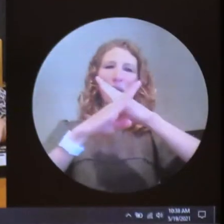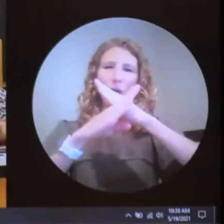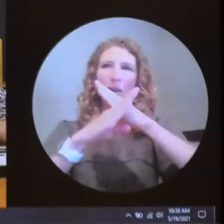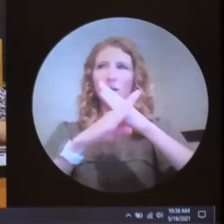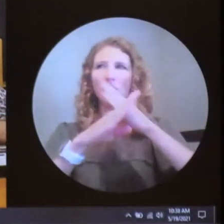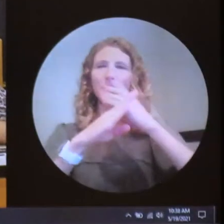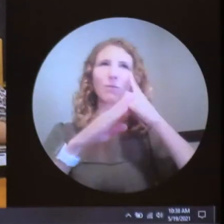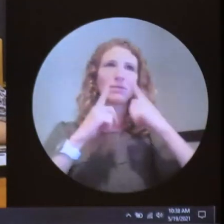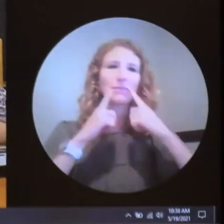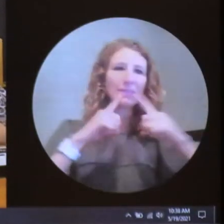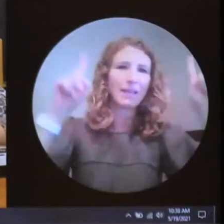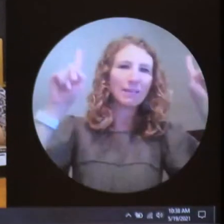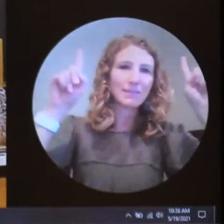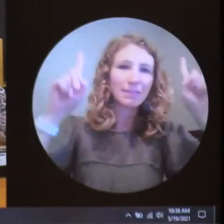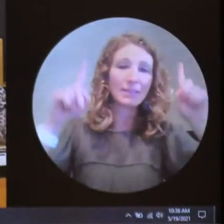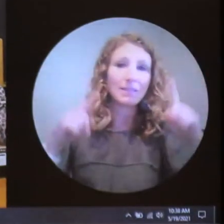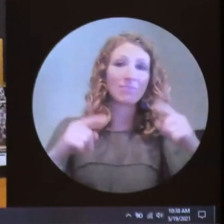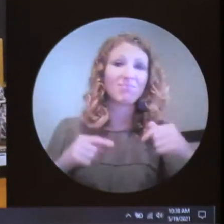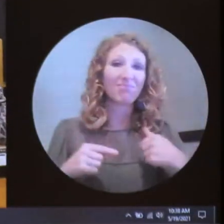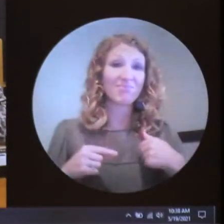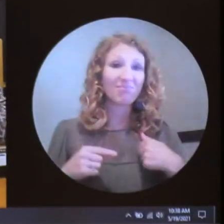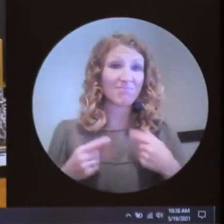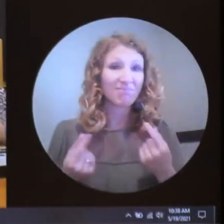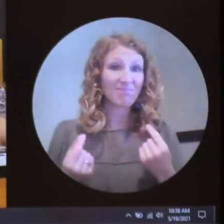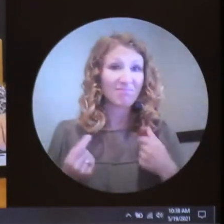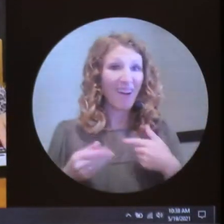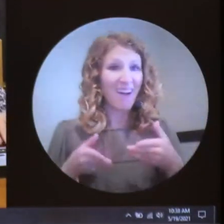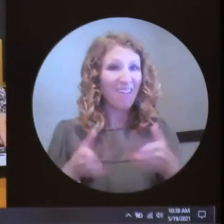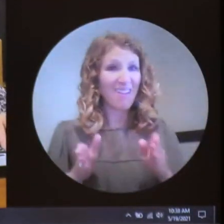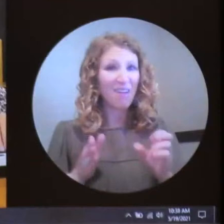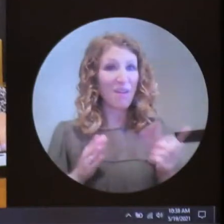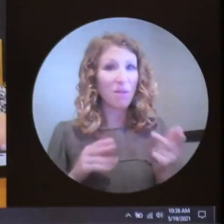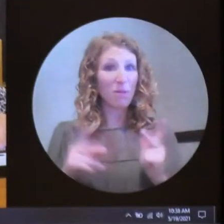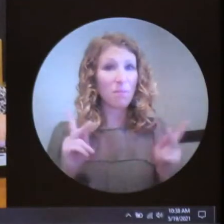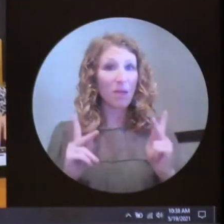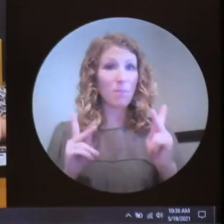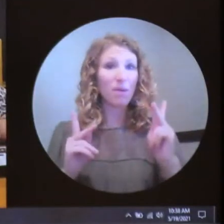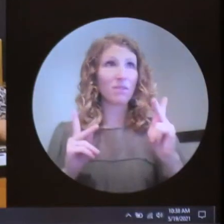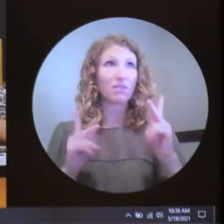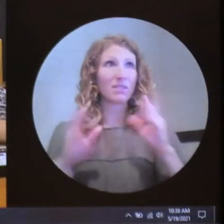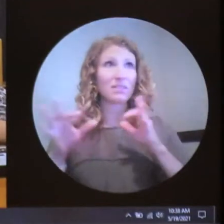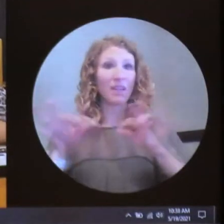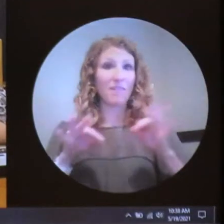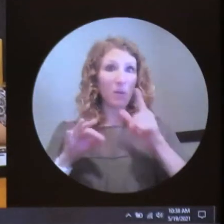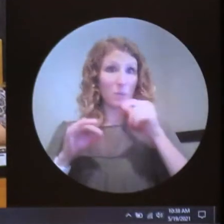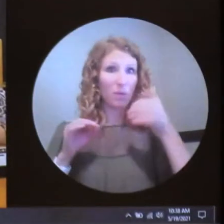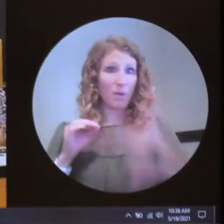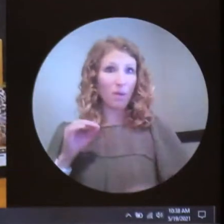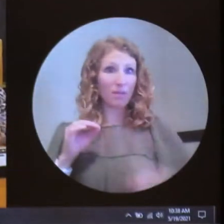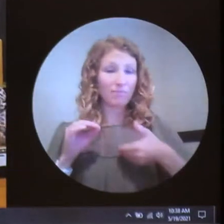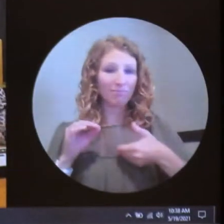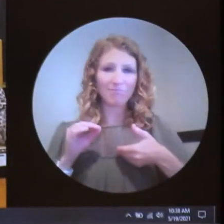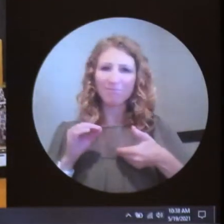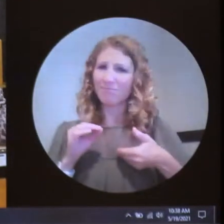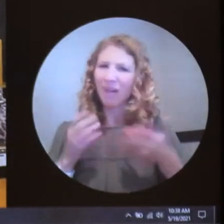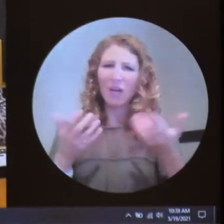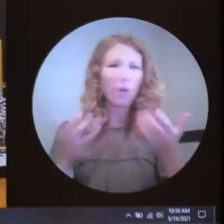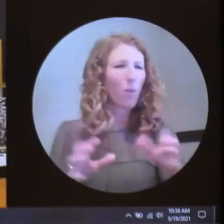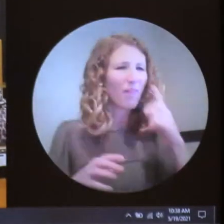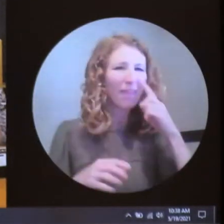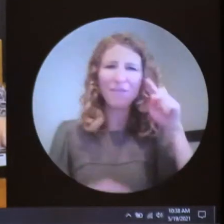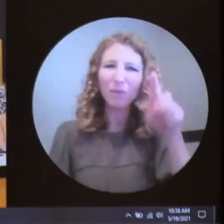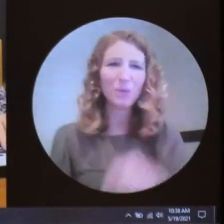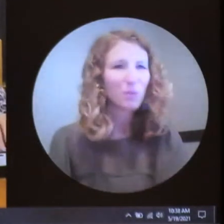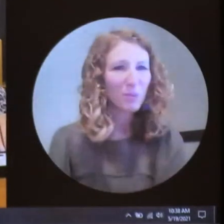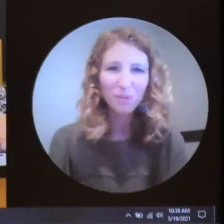overcoming obstacles was that I let other people define me. I don't want that for you. I wanted